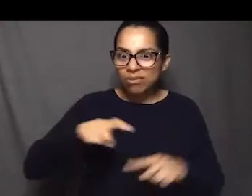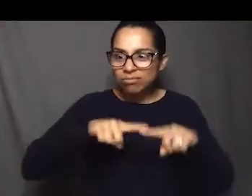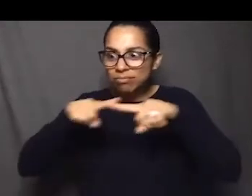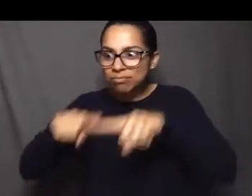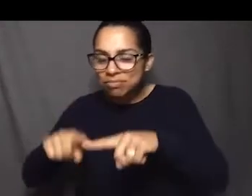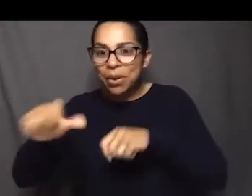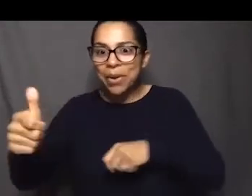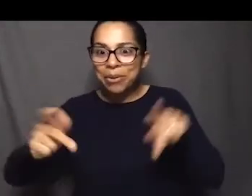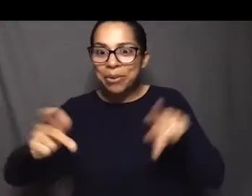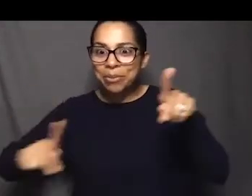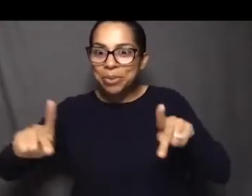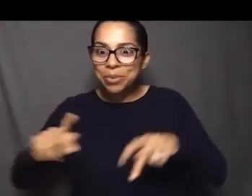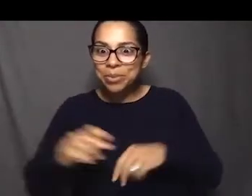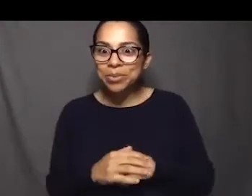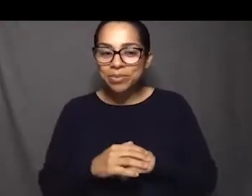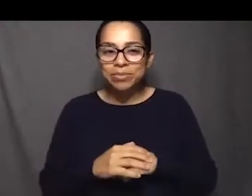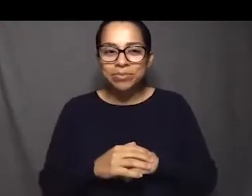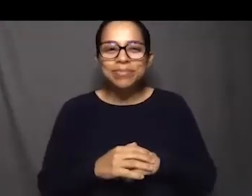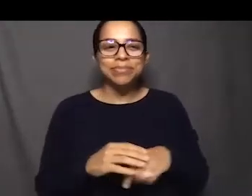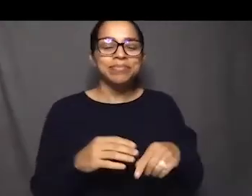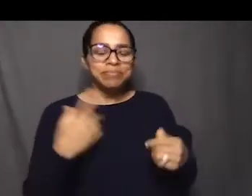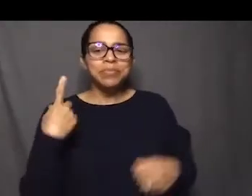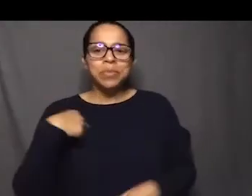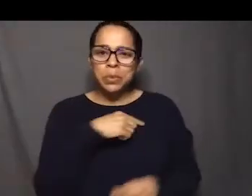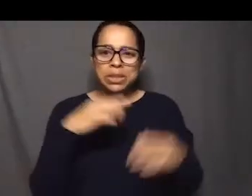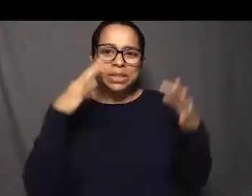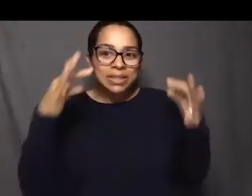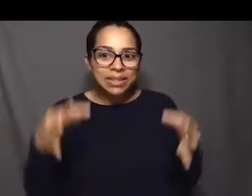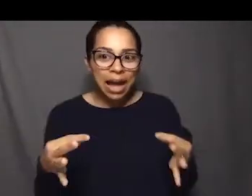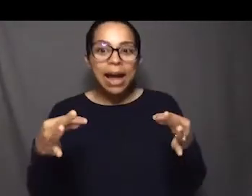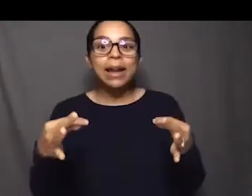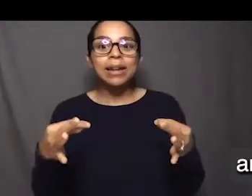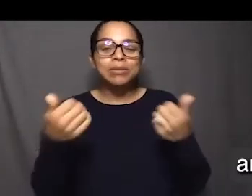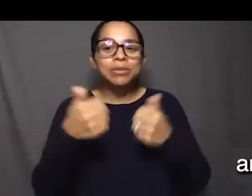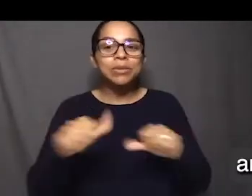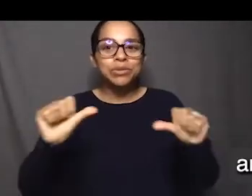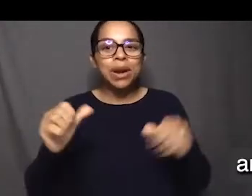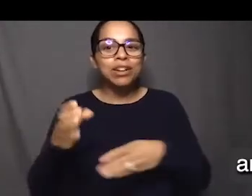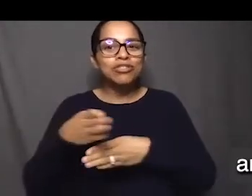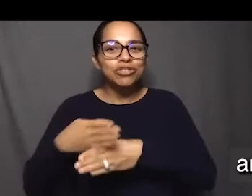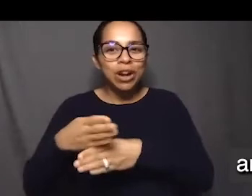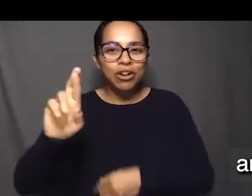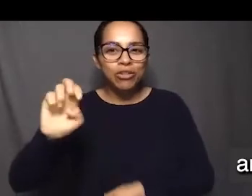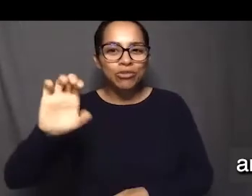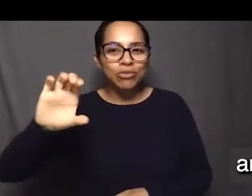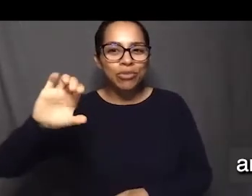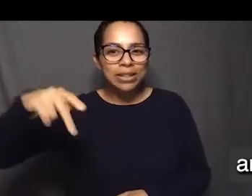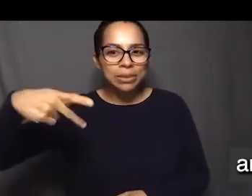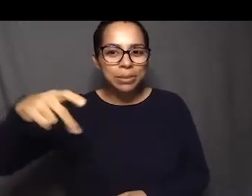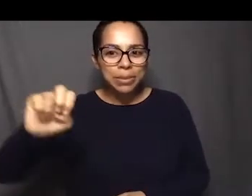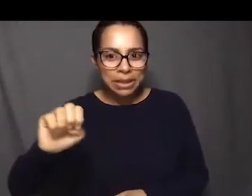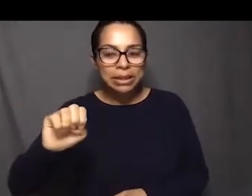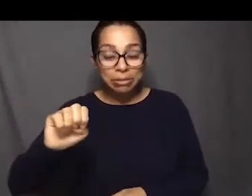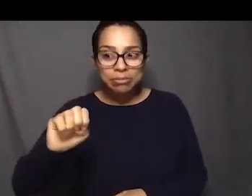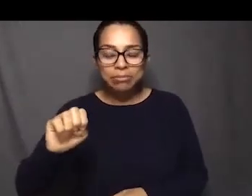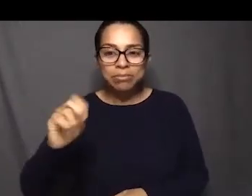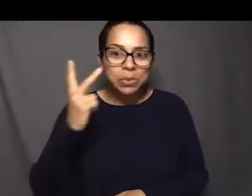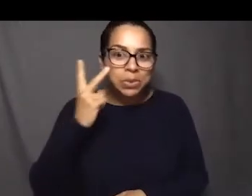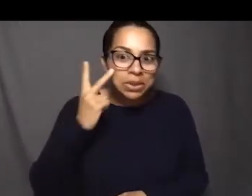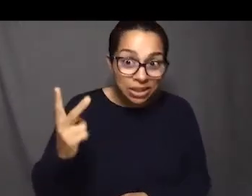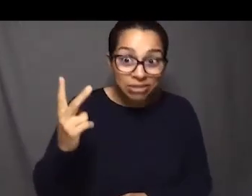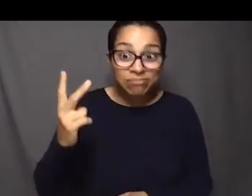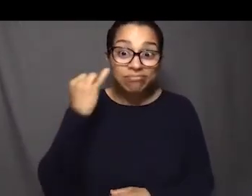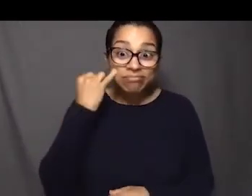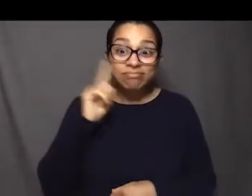learn how we are all connected through food, we decided to swap recipes across countries and see how far the ingredients traveled so that we could make each